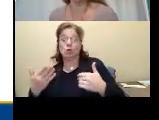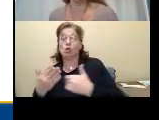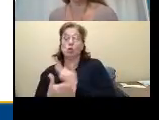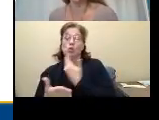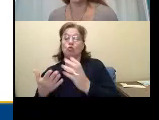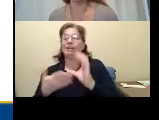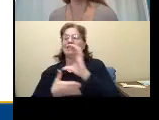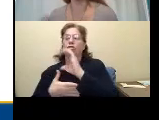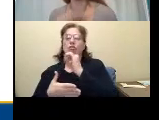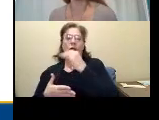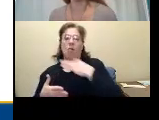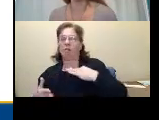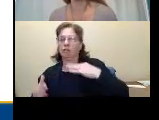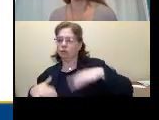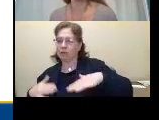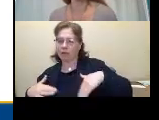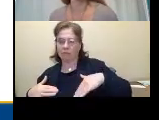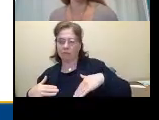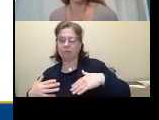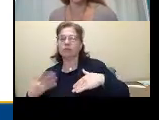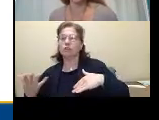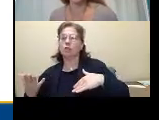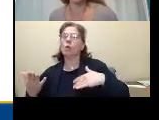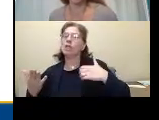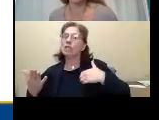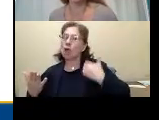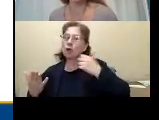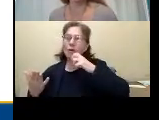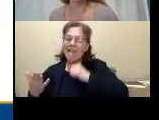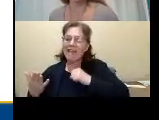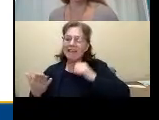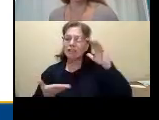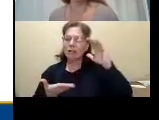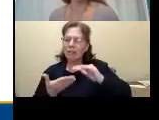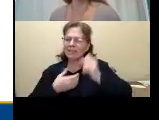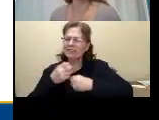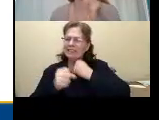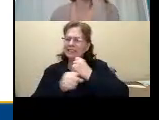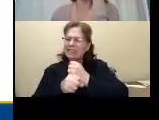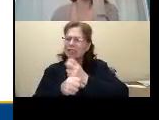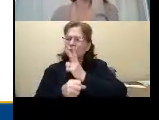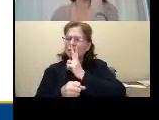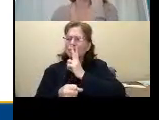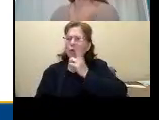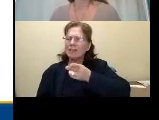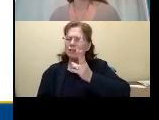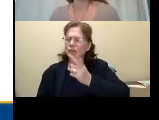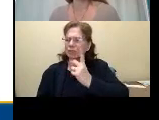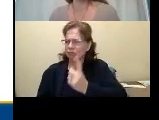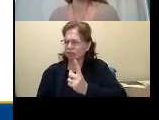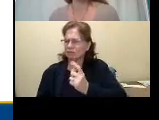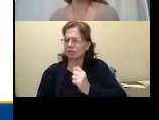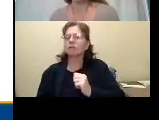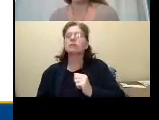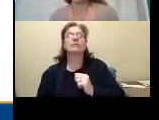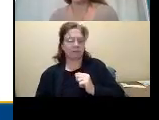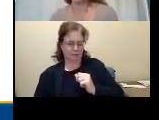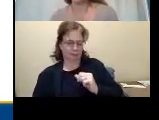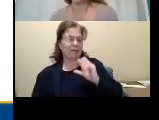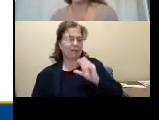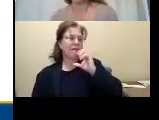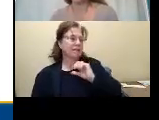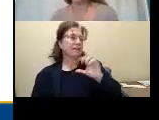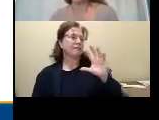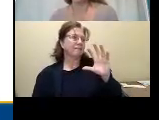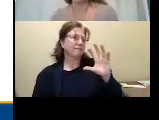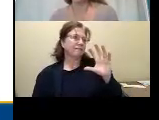not the younger age with a less year smoke history. Is that right? Yeah. So yep. So those patients 50 to 54 with a